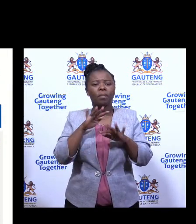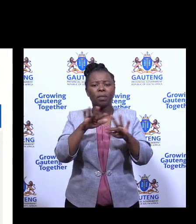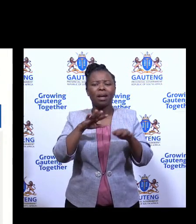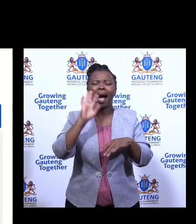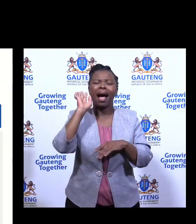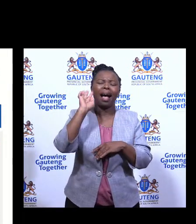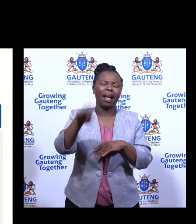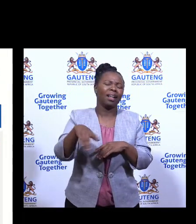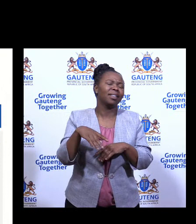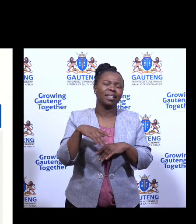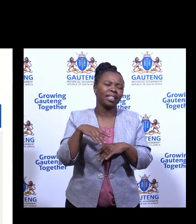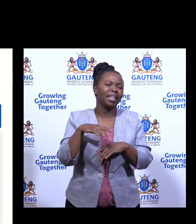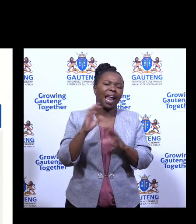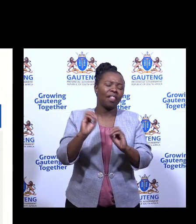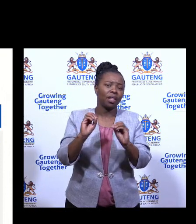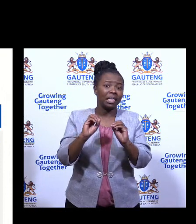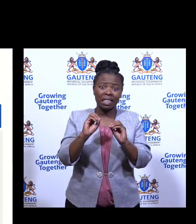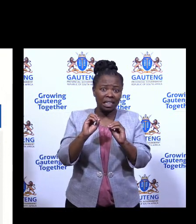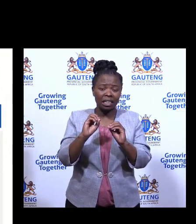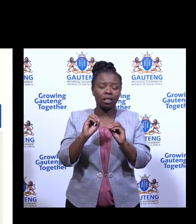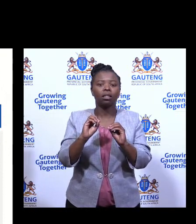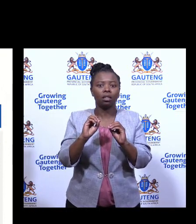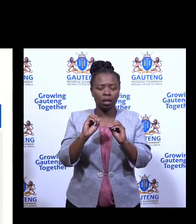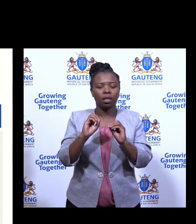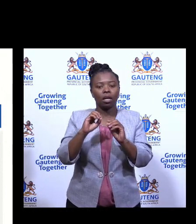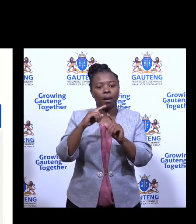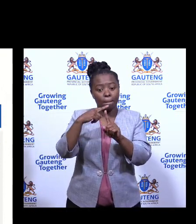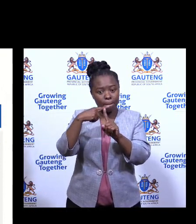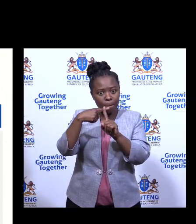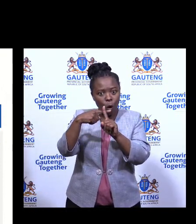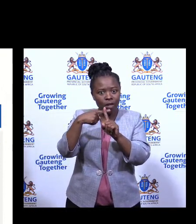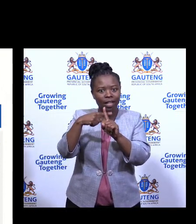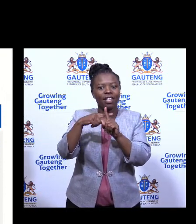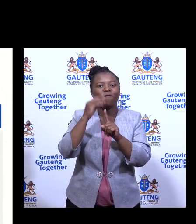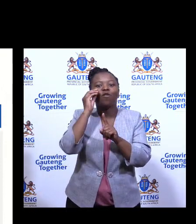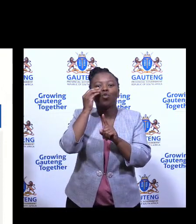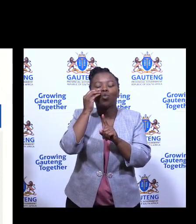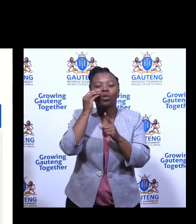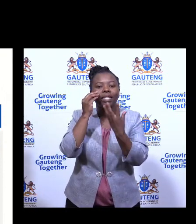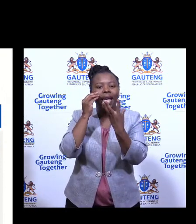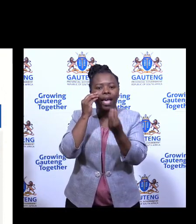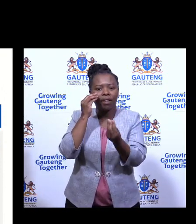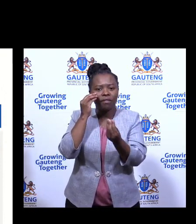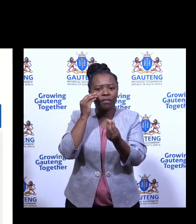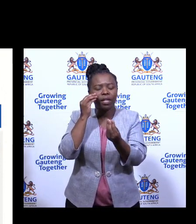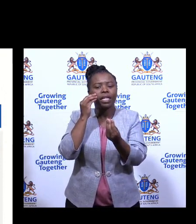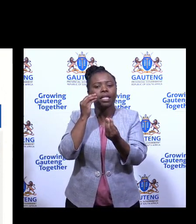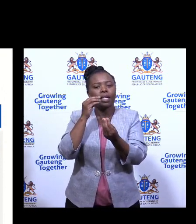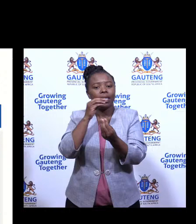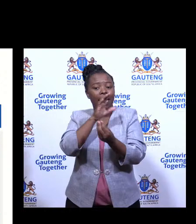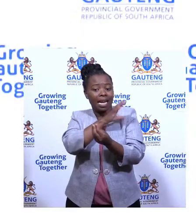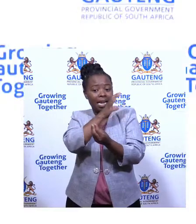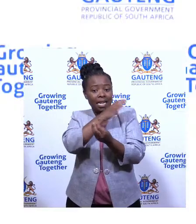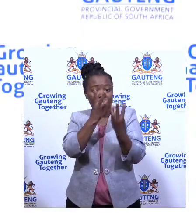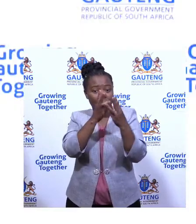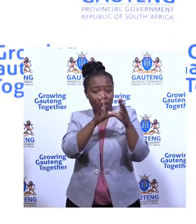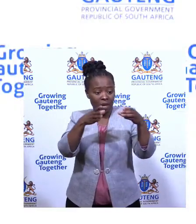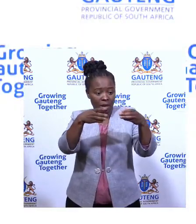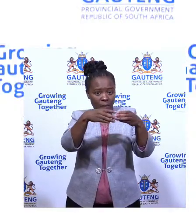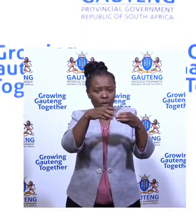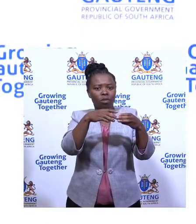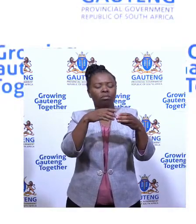granted. So there's positive news that the clinicians are talking about,